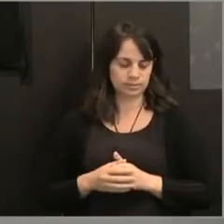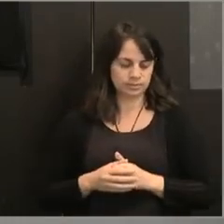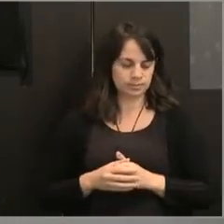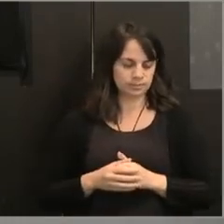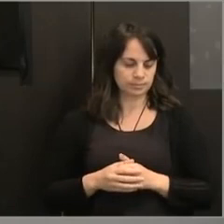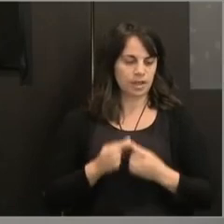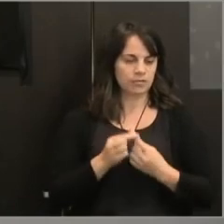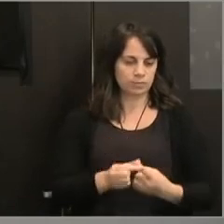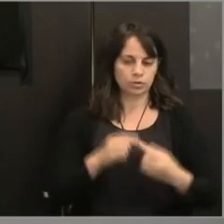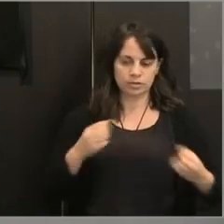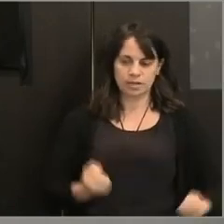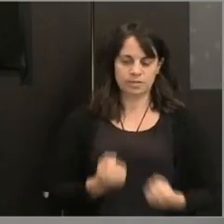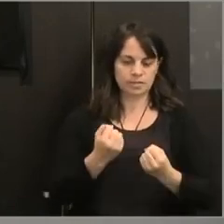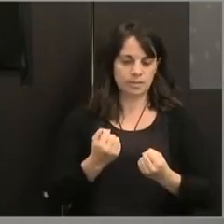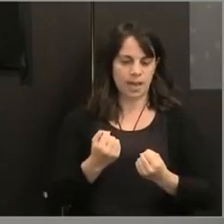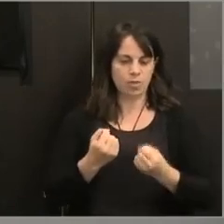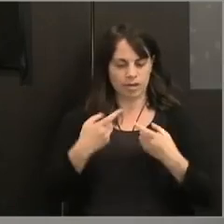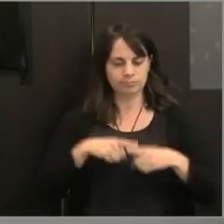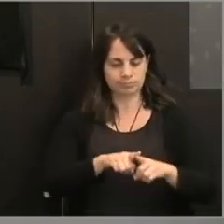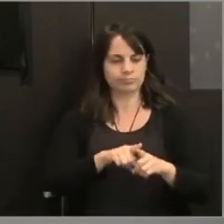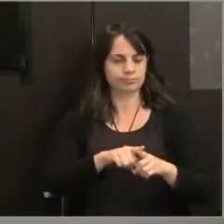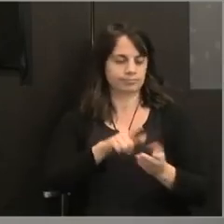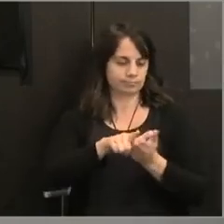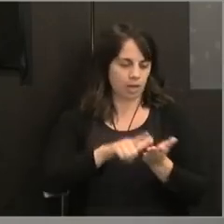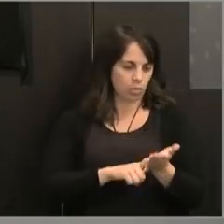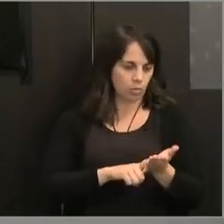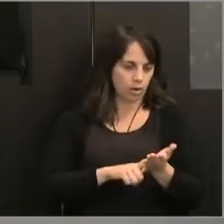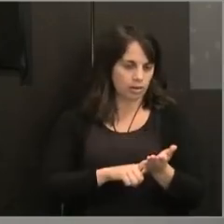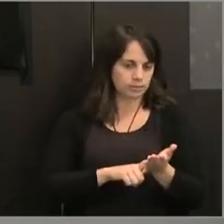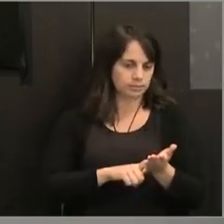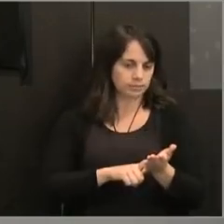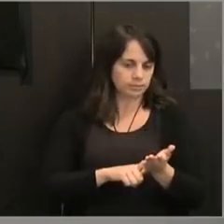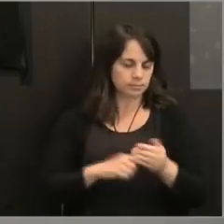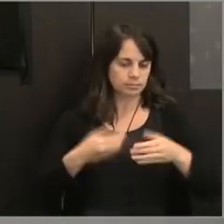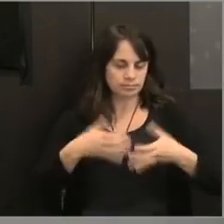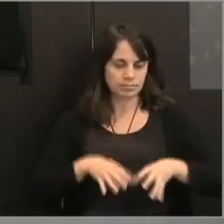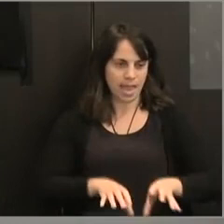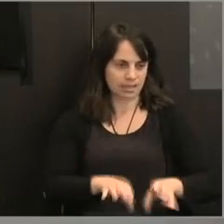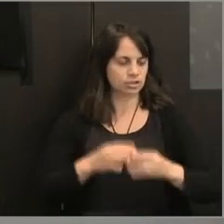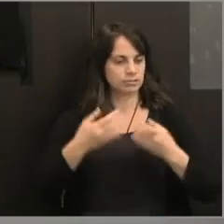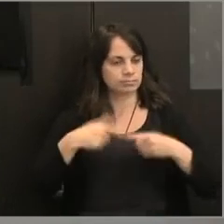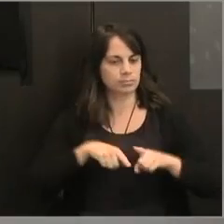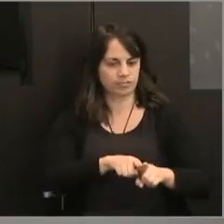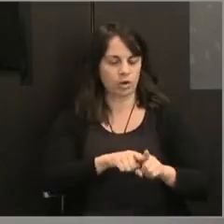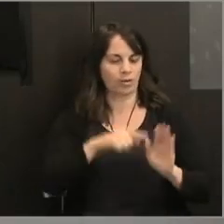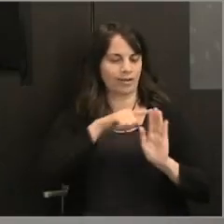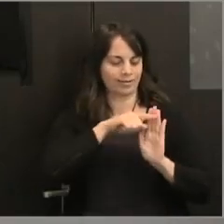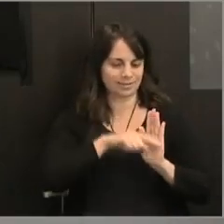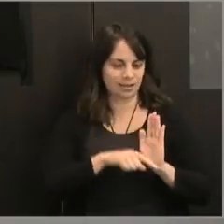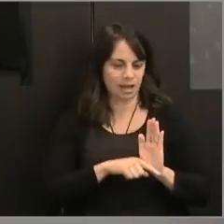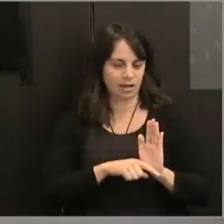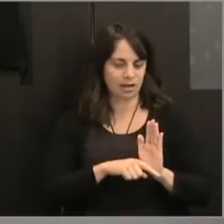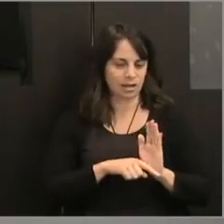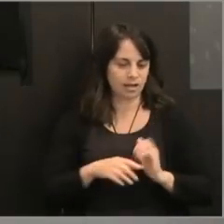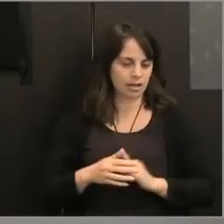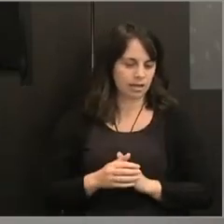Firstly, the power was bound by law and could only be exercised in ways consistent with tikanga and